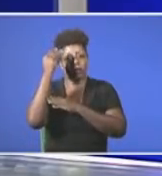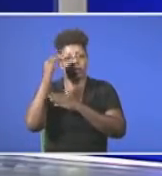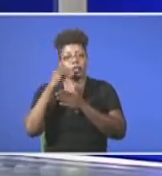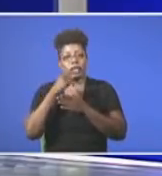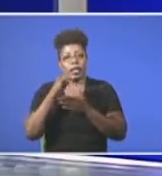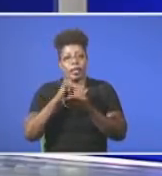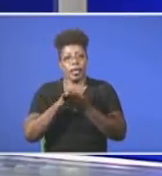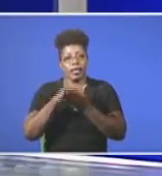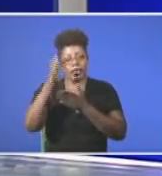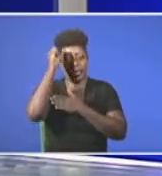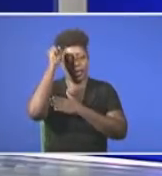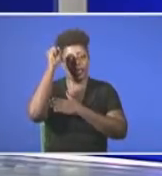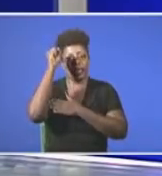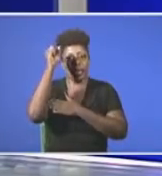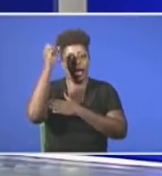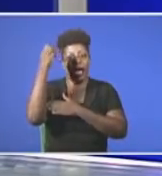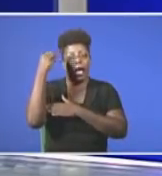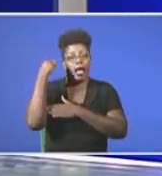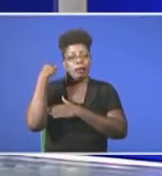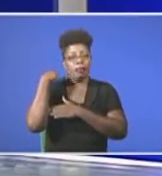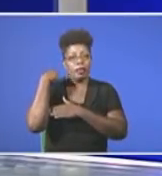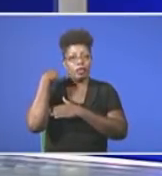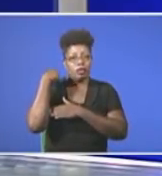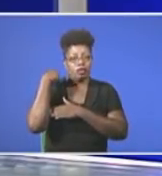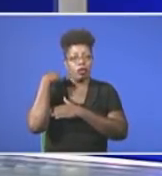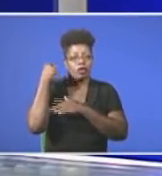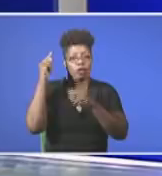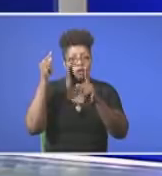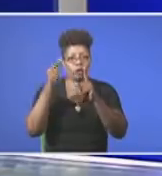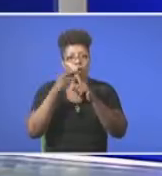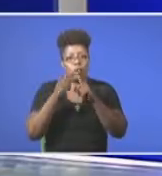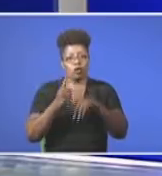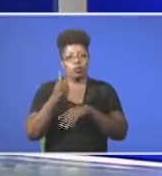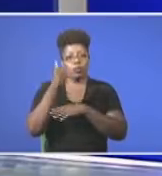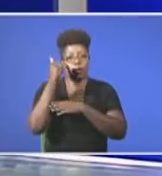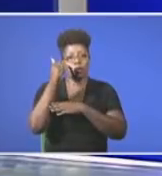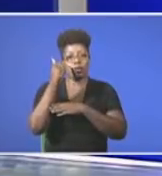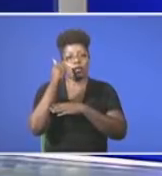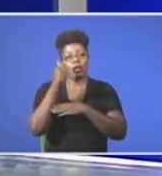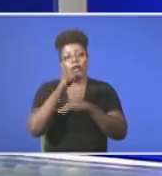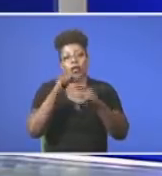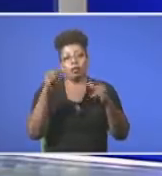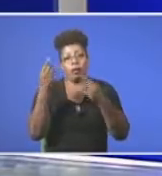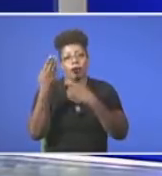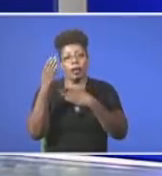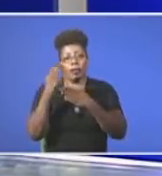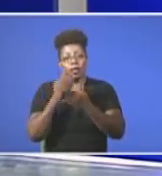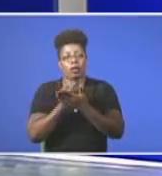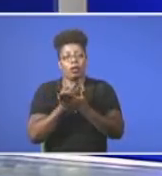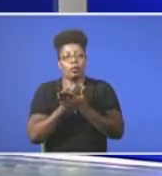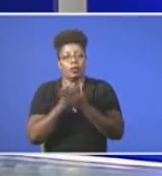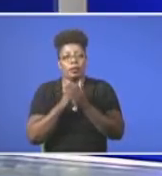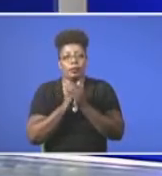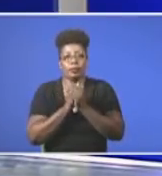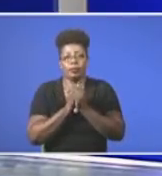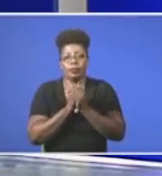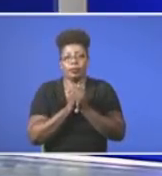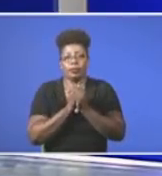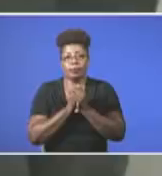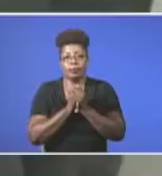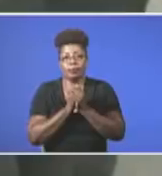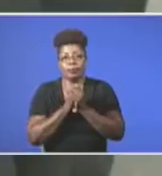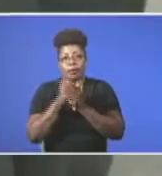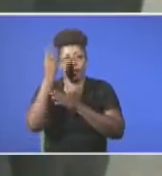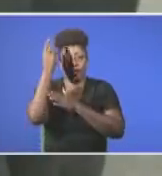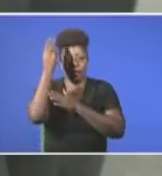his administration's goal to revitalize the Grand Bahama economy. Sabrina Brown of our Northern Service has tonight's top story.